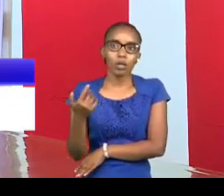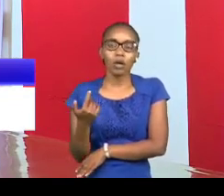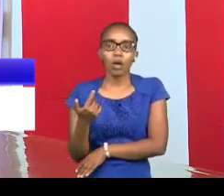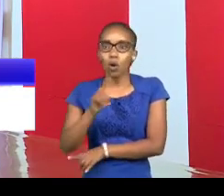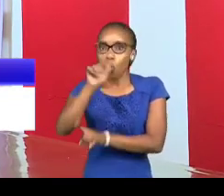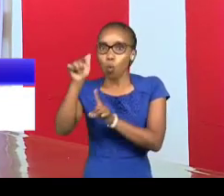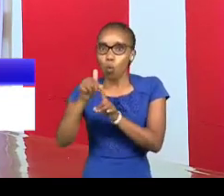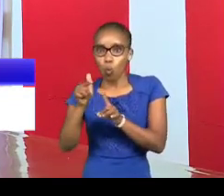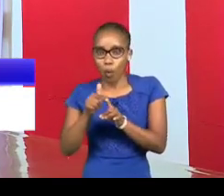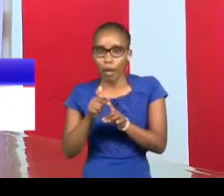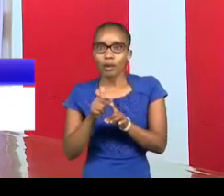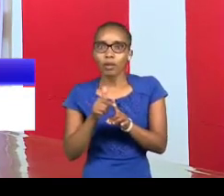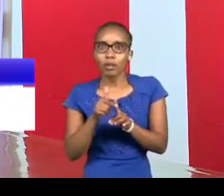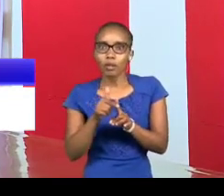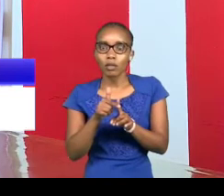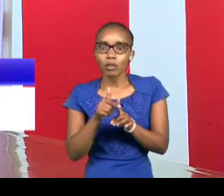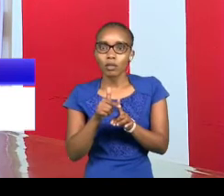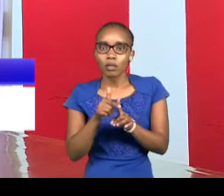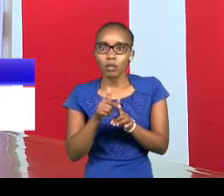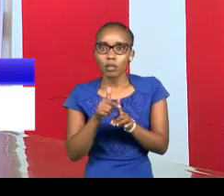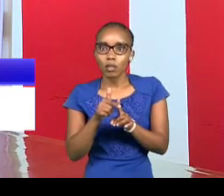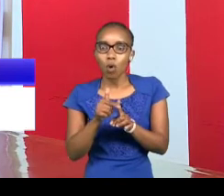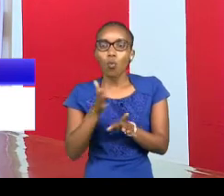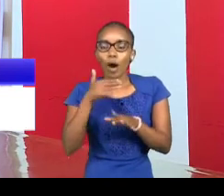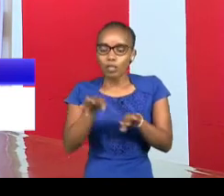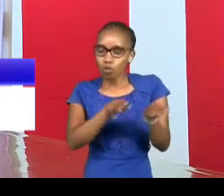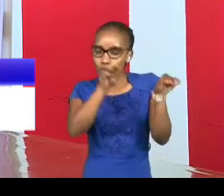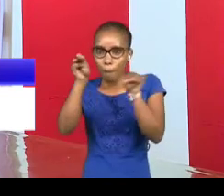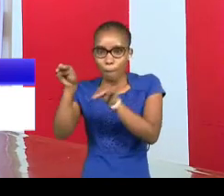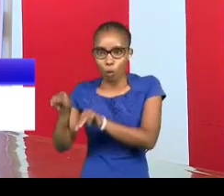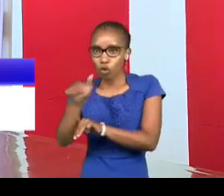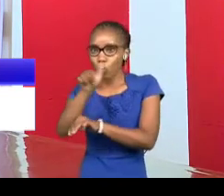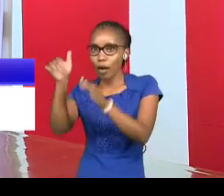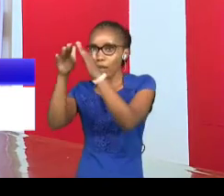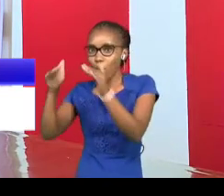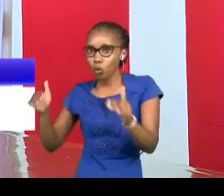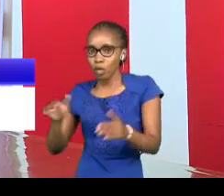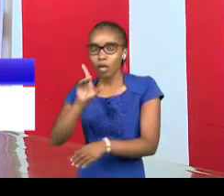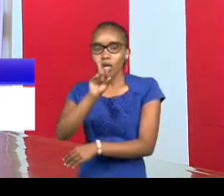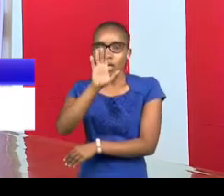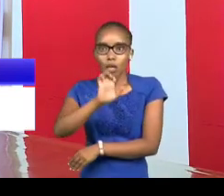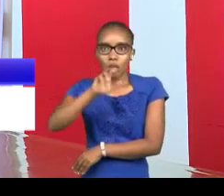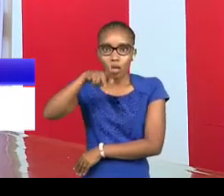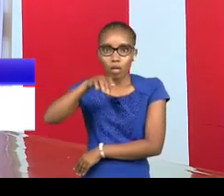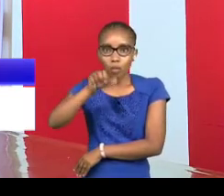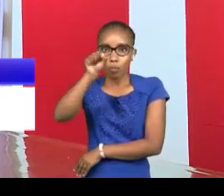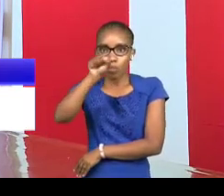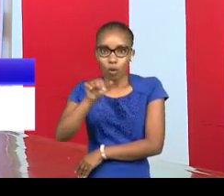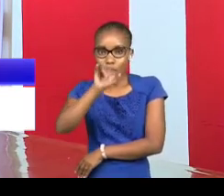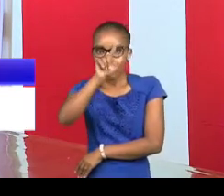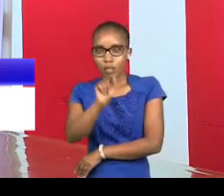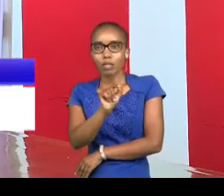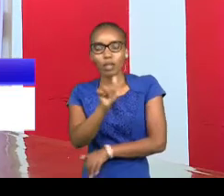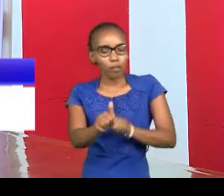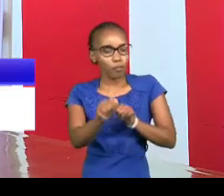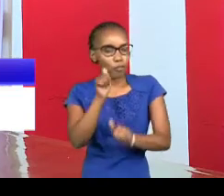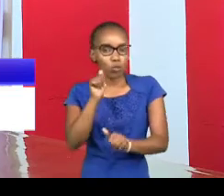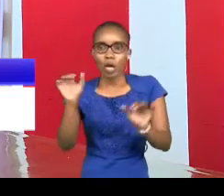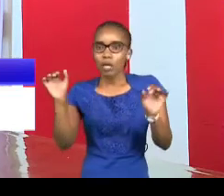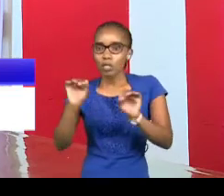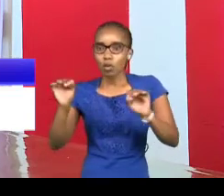tenancy is terminated, which deposit should not be withheld by the